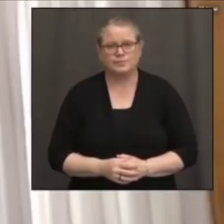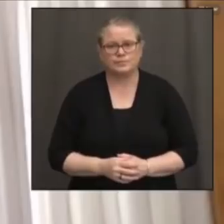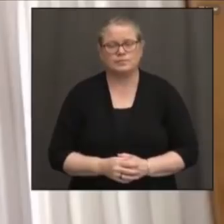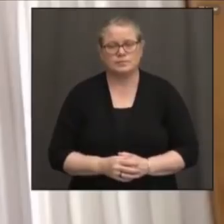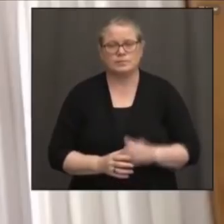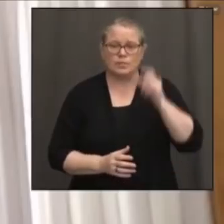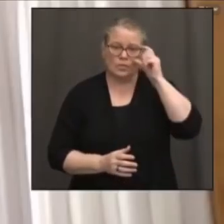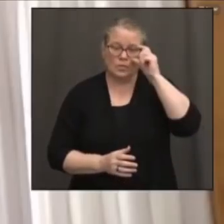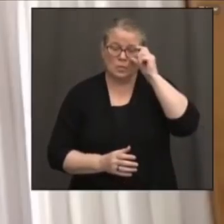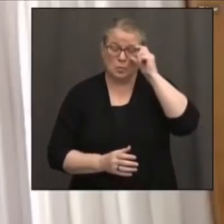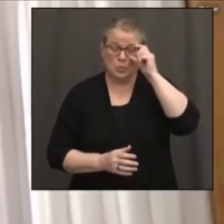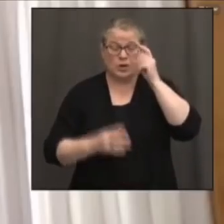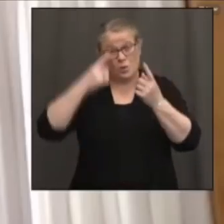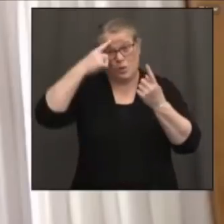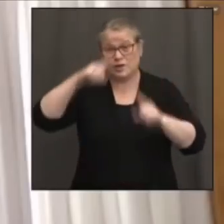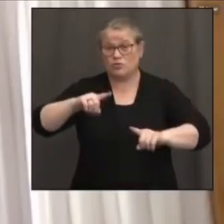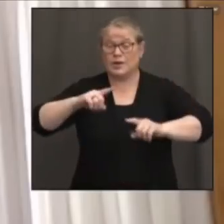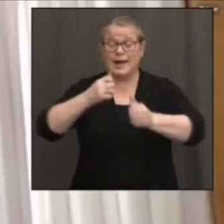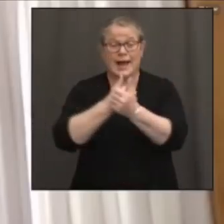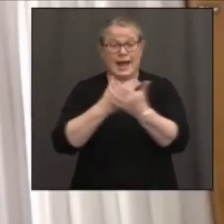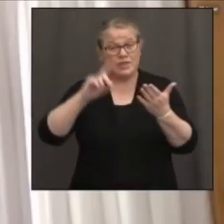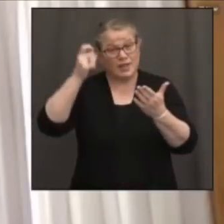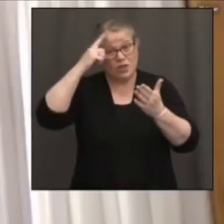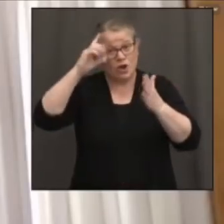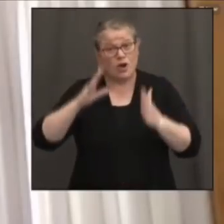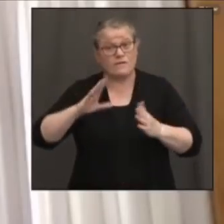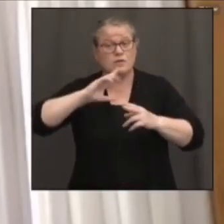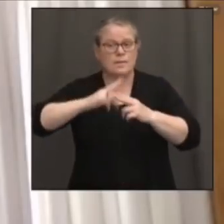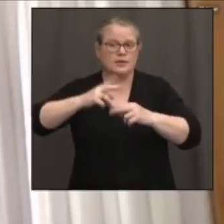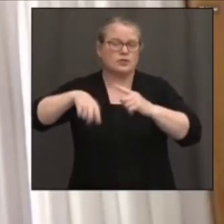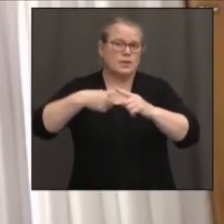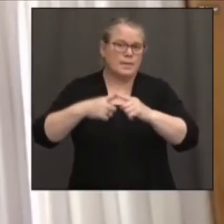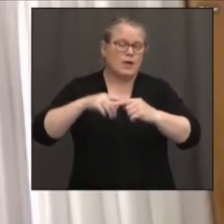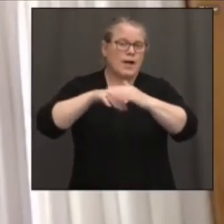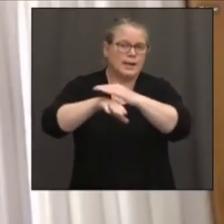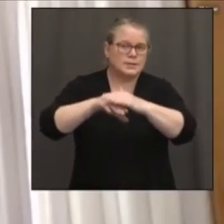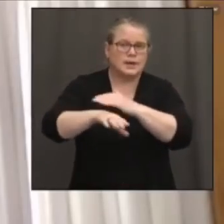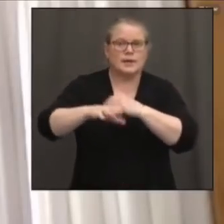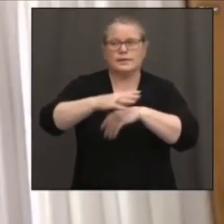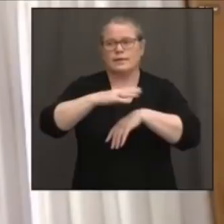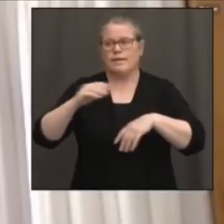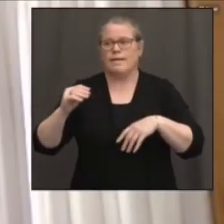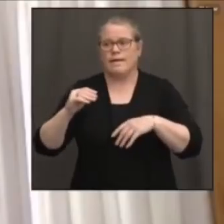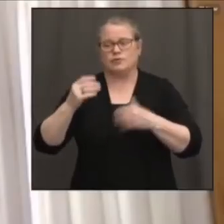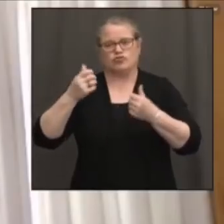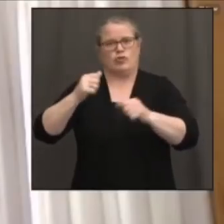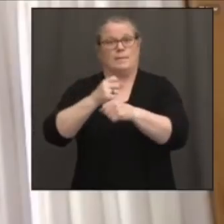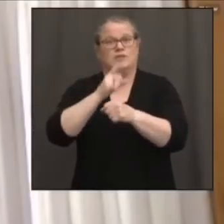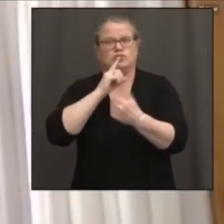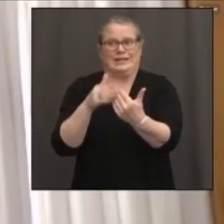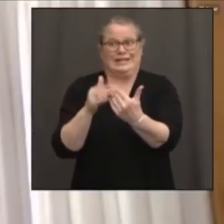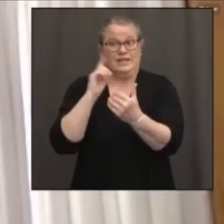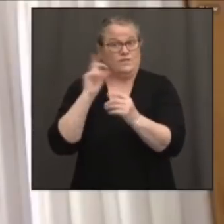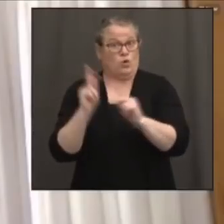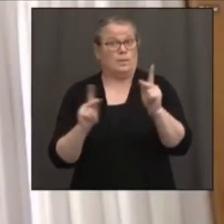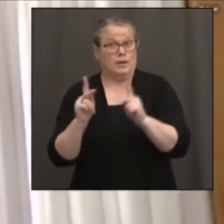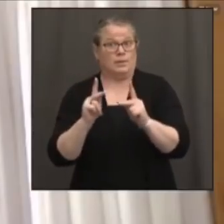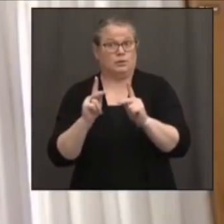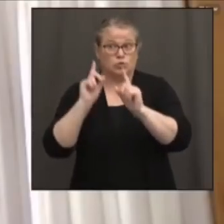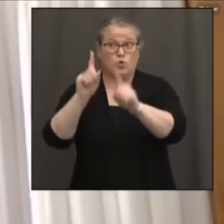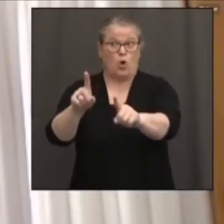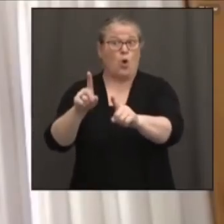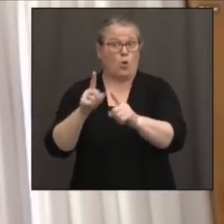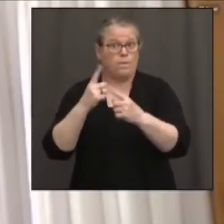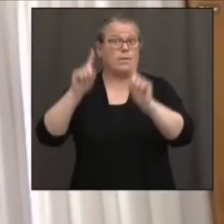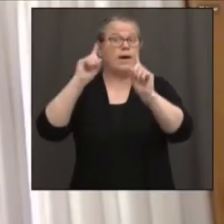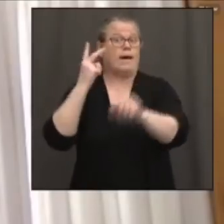in addition to everything the governor said around access and kind of making that as easy as possible, we're going to